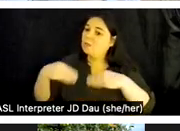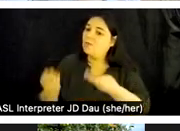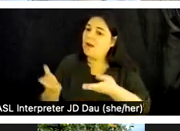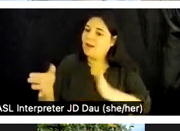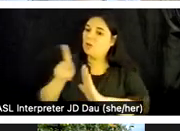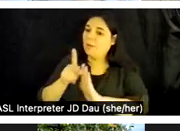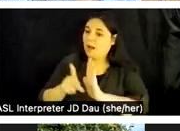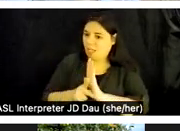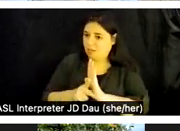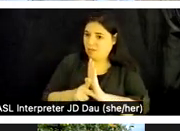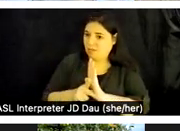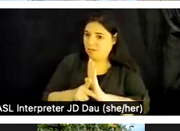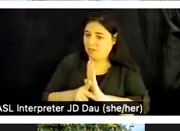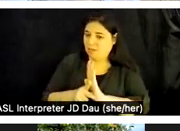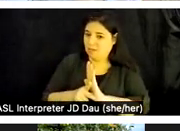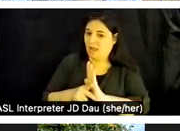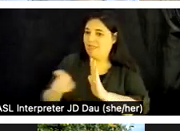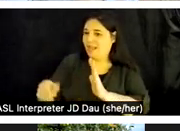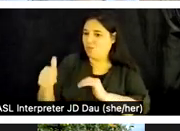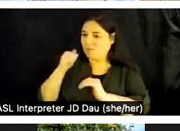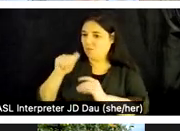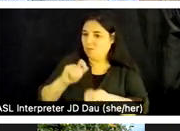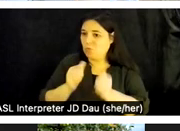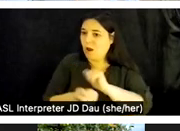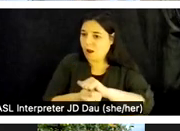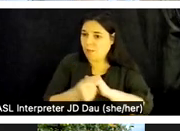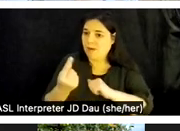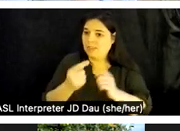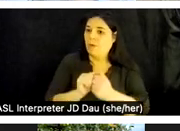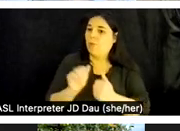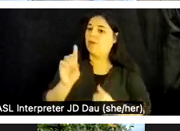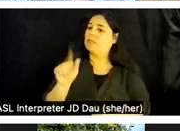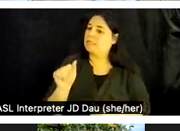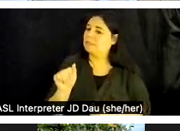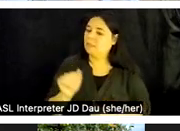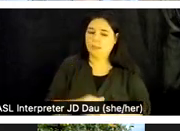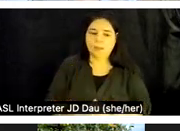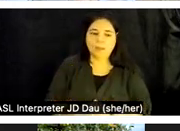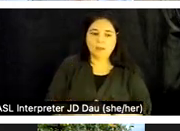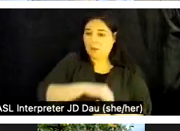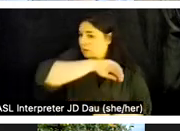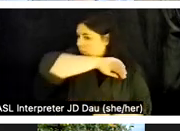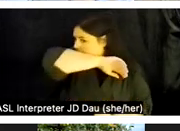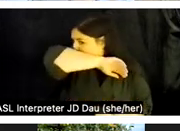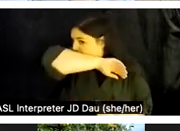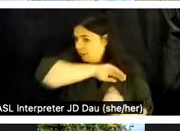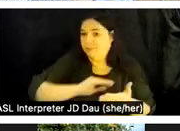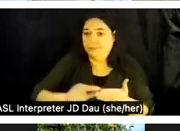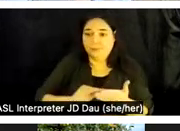policies to accommodate a disabled person. So, for